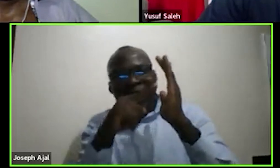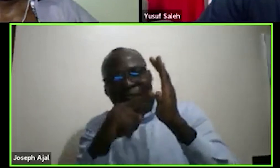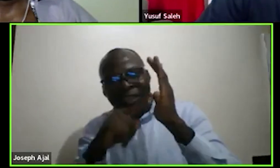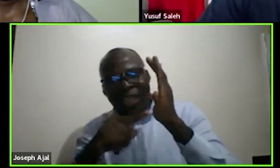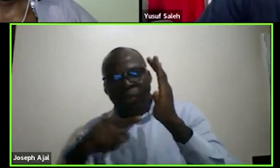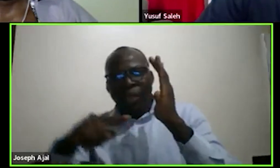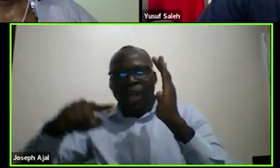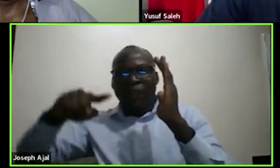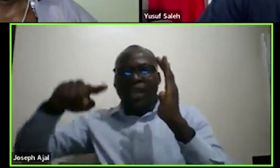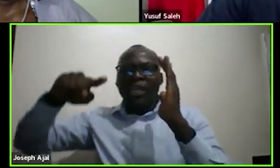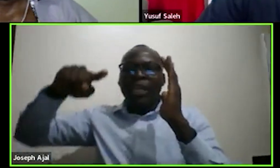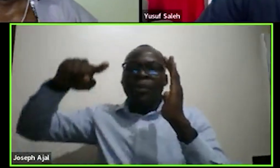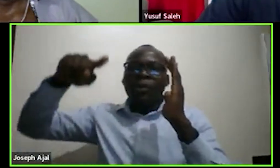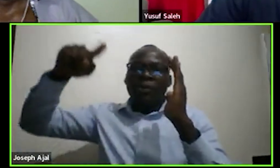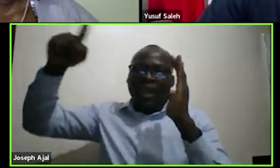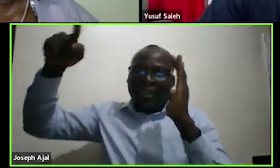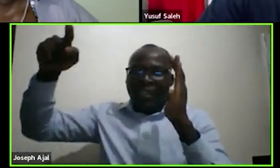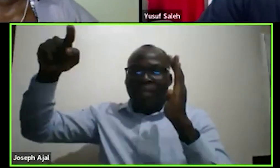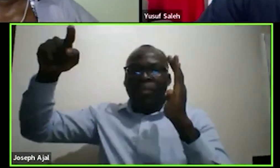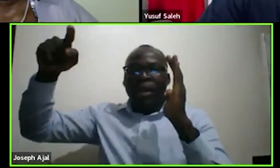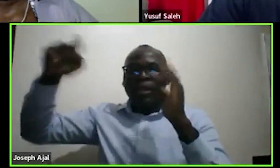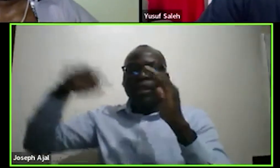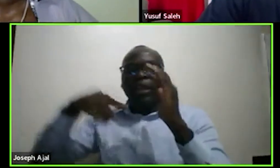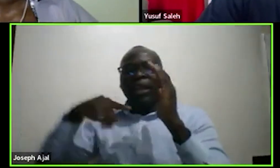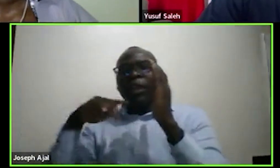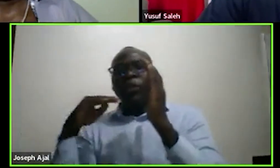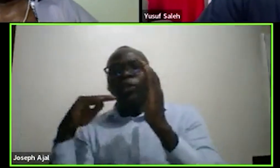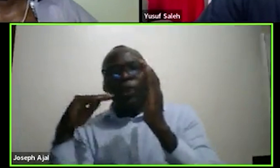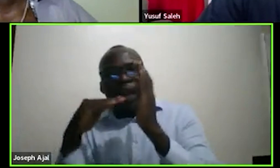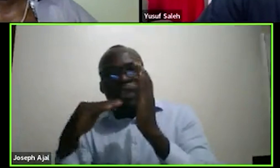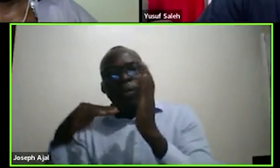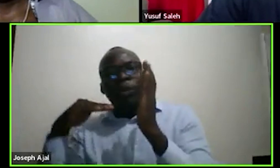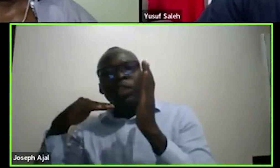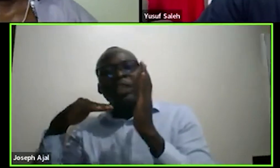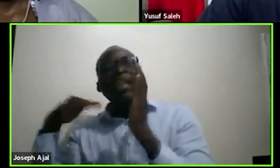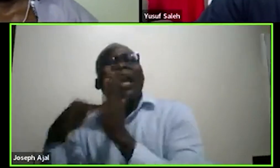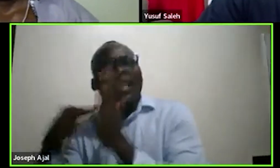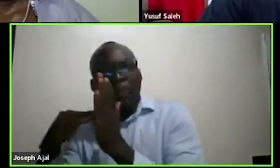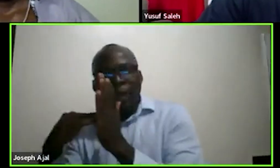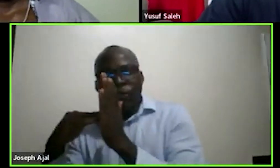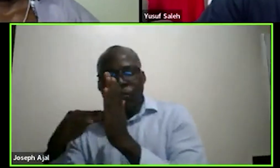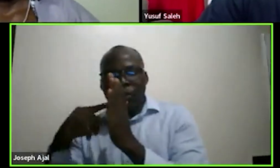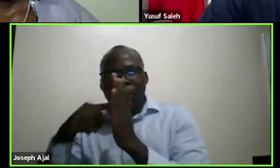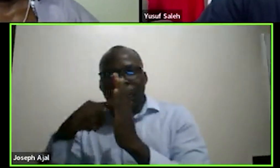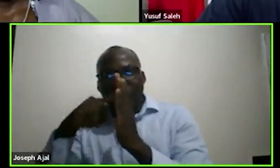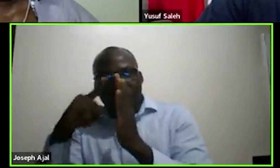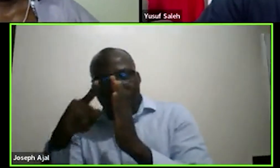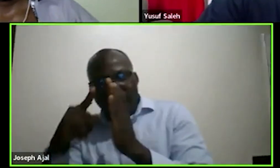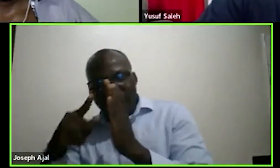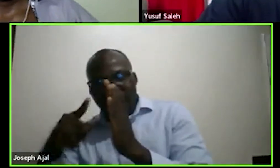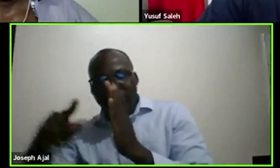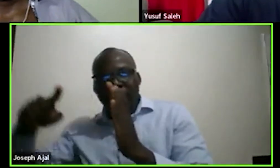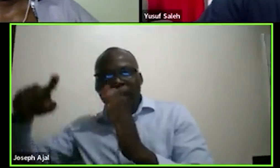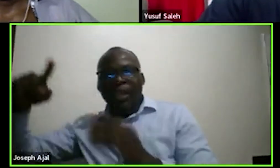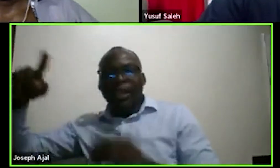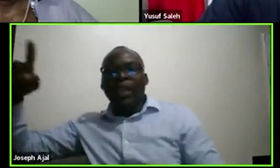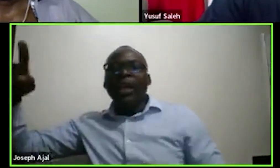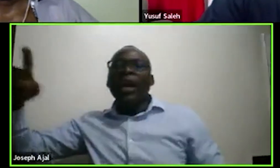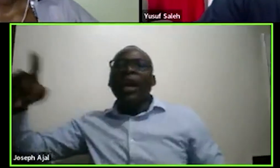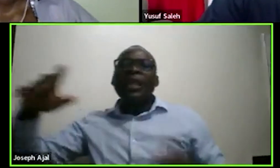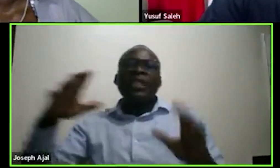recreate another sigmoid curve and keep rising the bar. When you realize you're about to hit another plateau, keep raising the